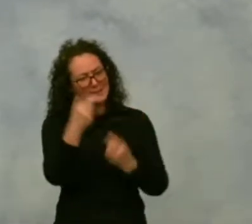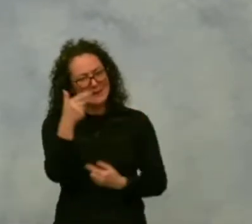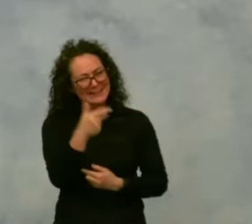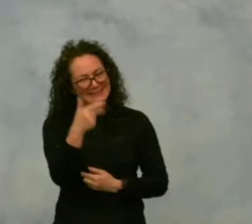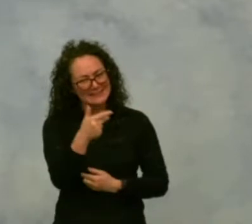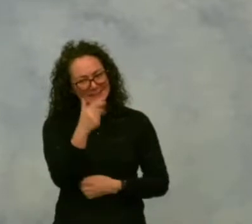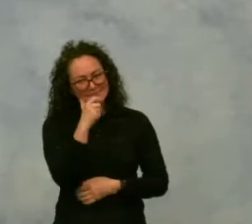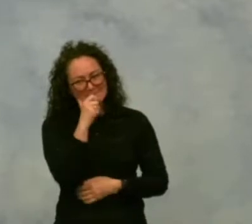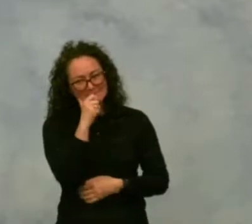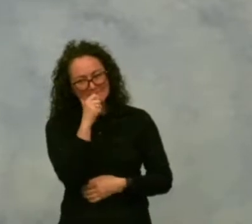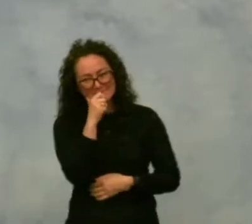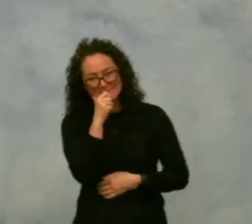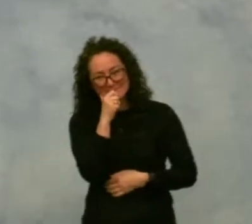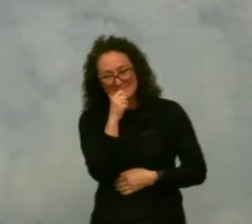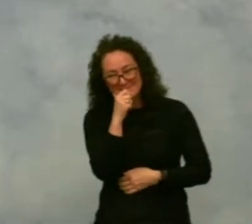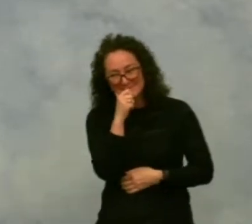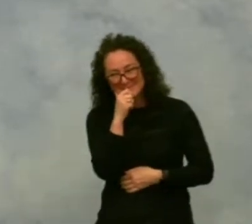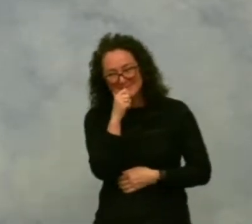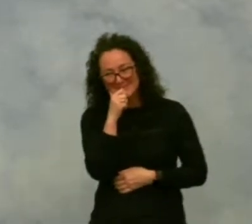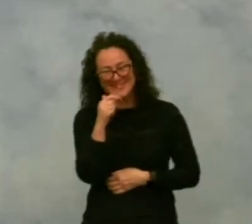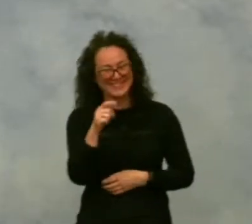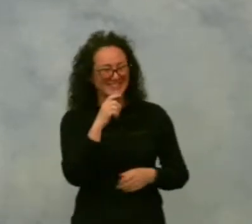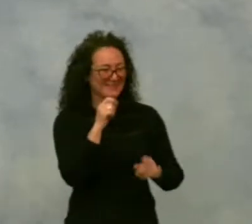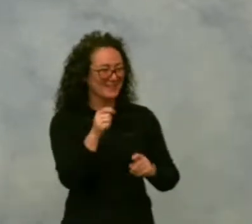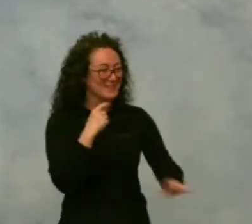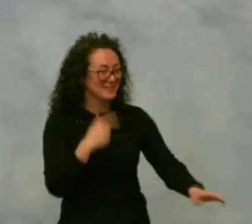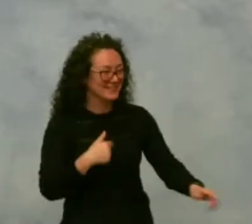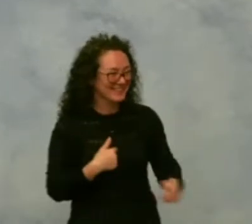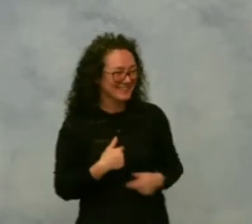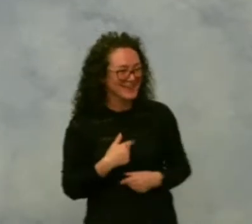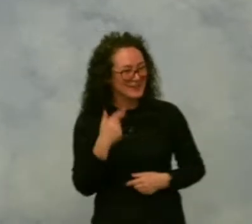Wait a minute, we'll get you. I'm loud enough anyway.